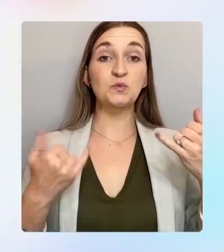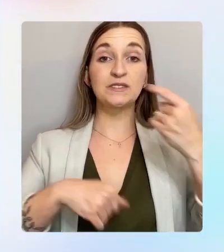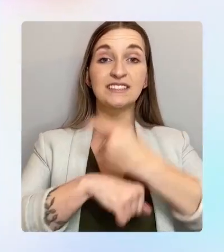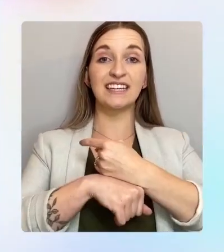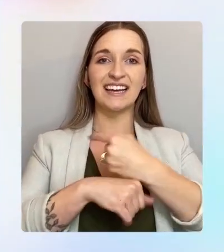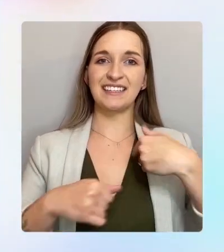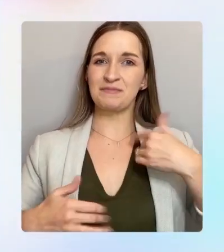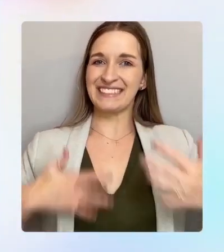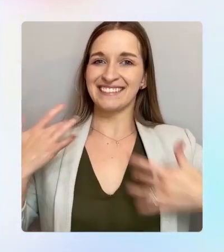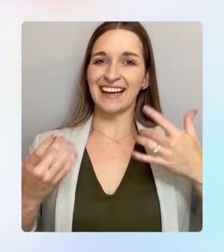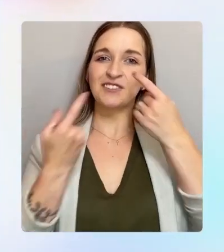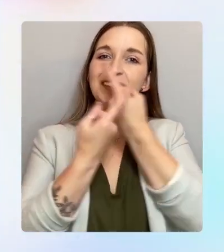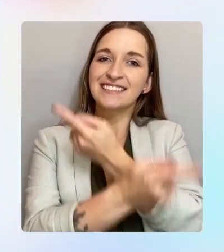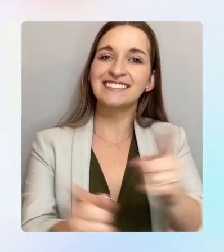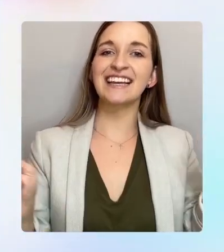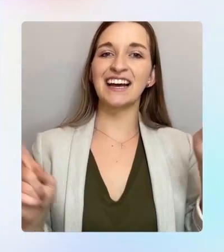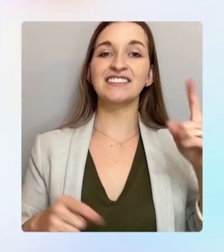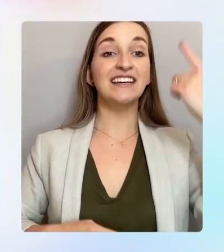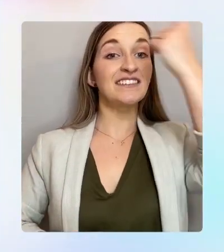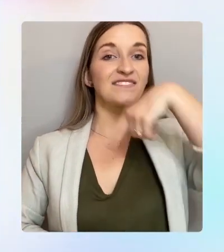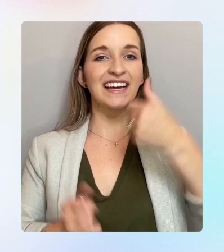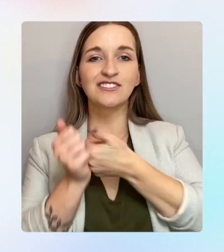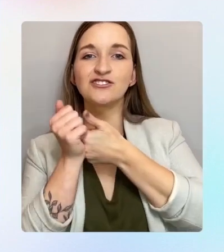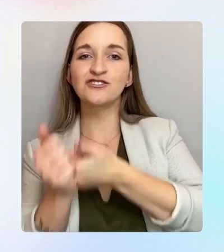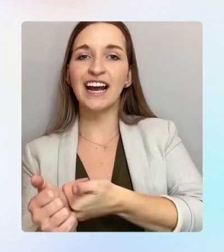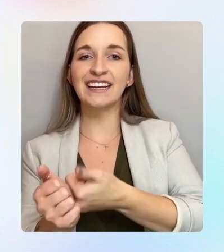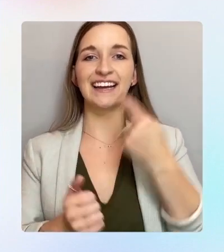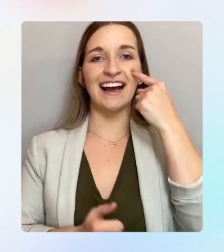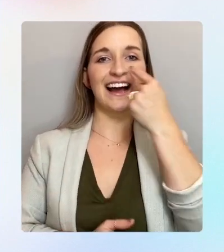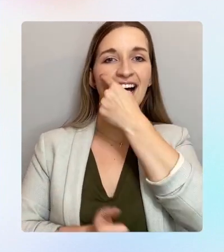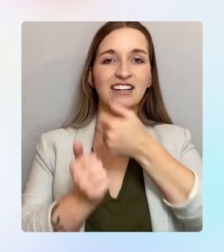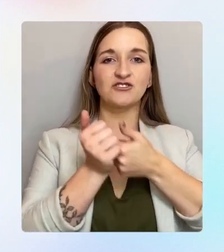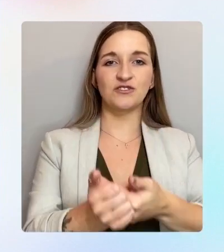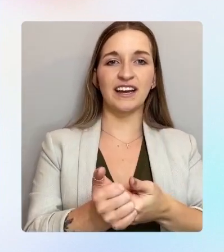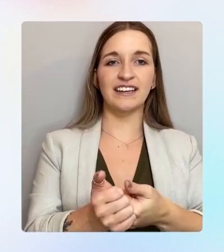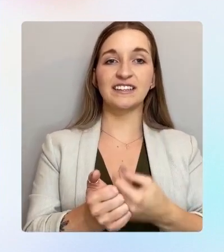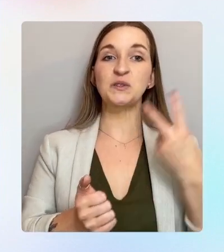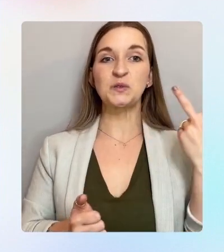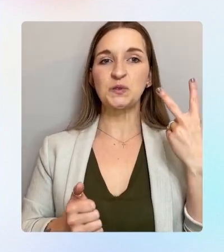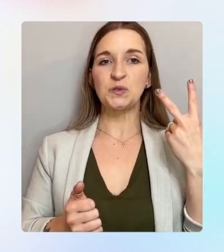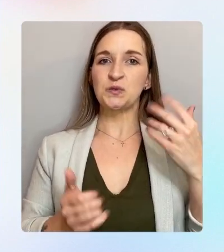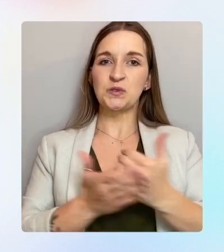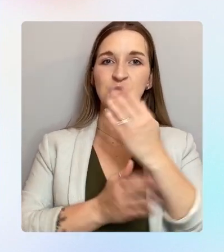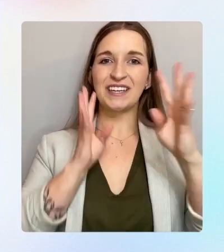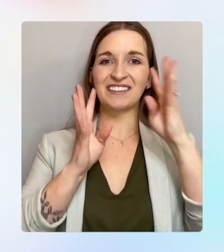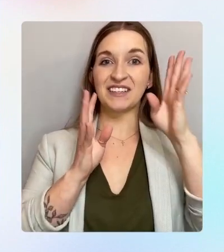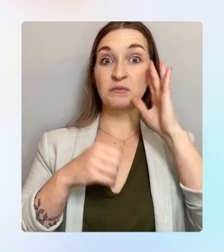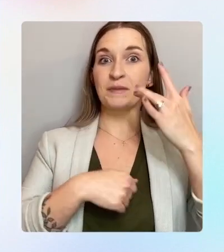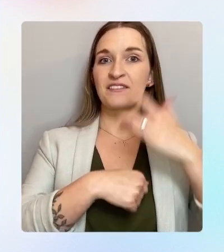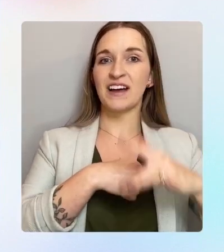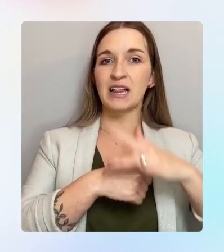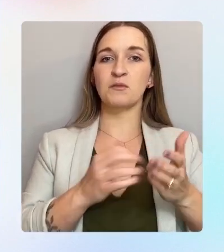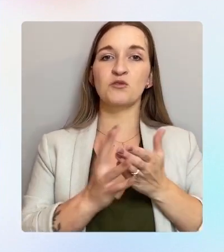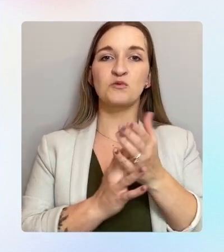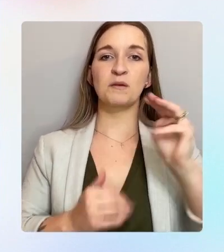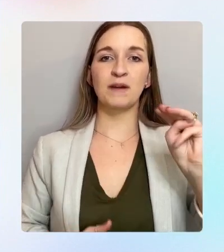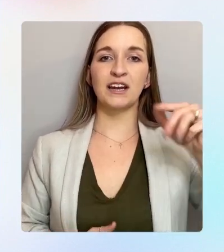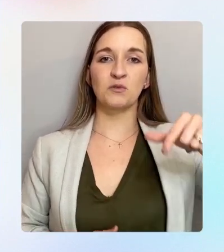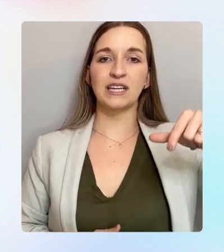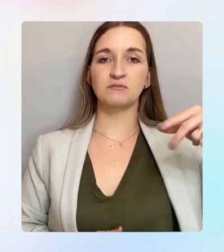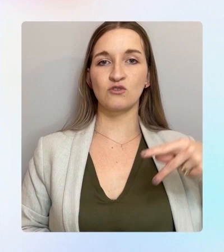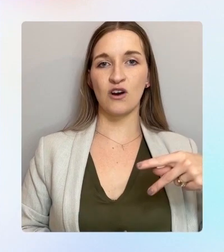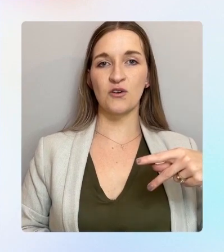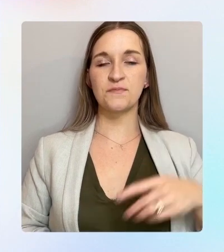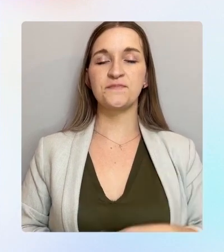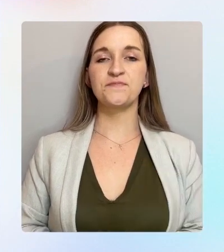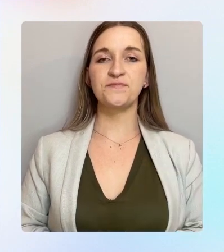Today, I'm excited to introduce you to face tracking and eye tracking, two of the many new innovations that will be available through Meta Quest Pro.